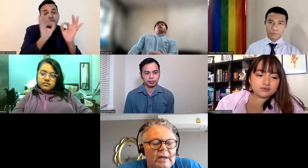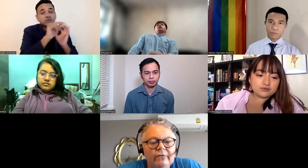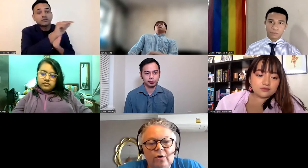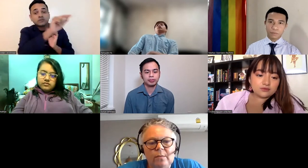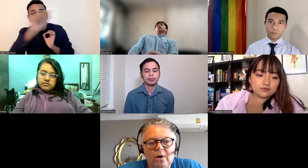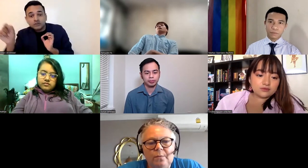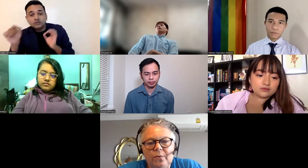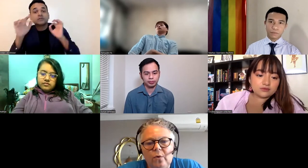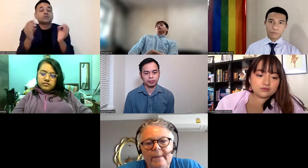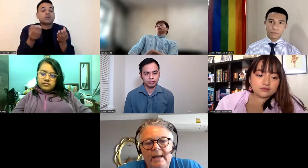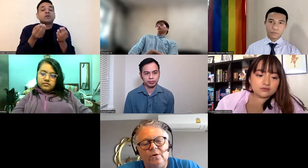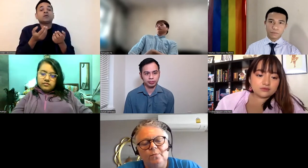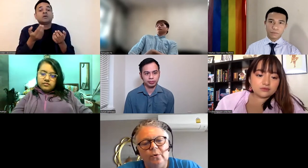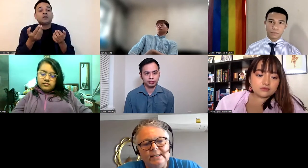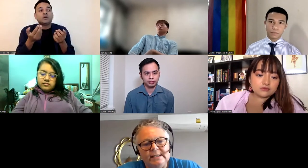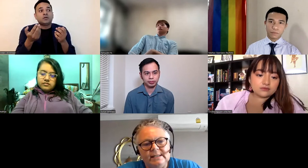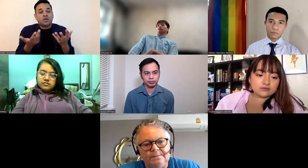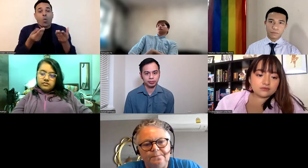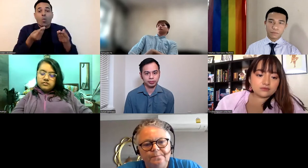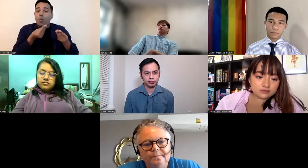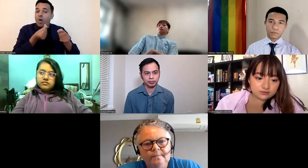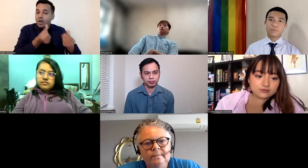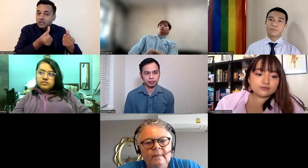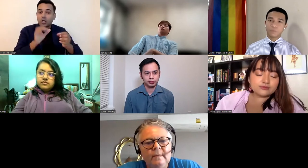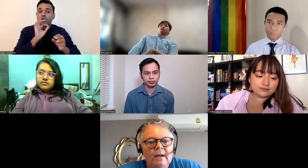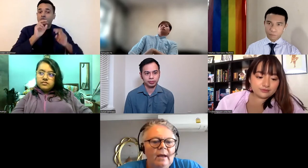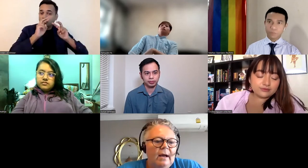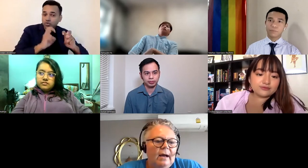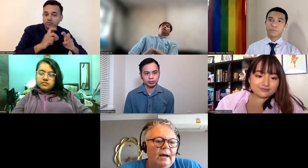to inform our programming and our policies.